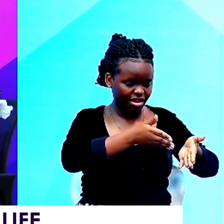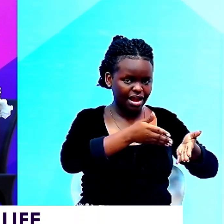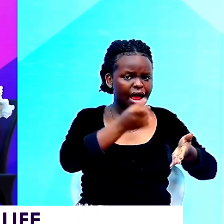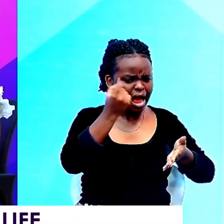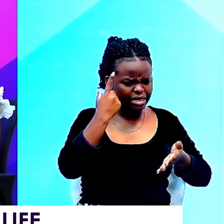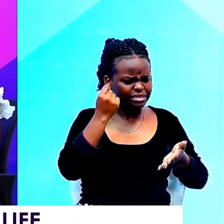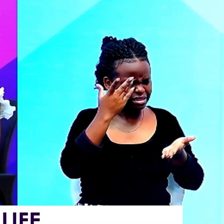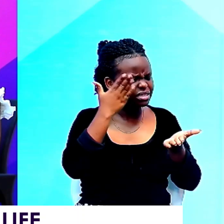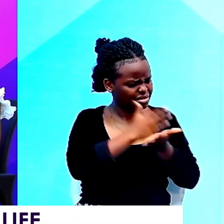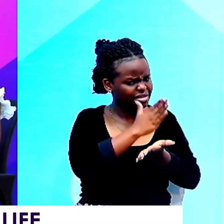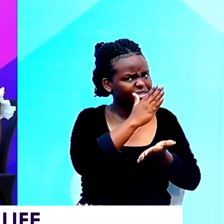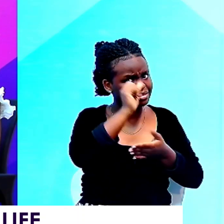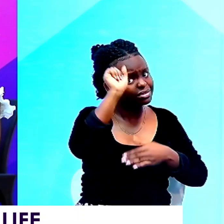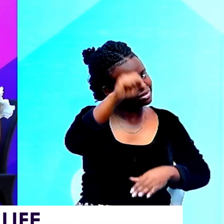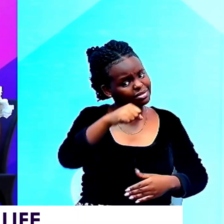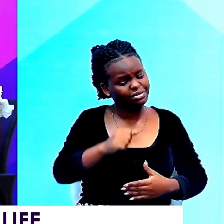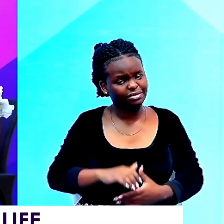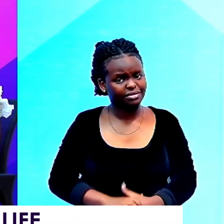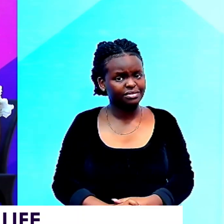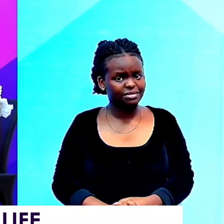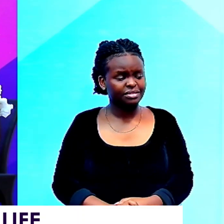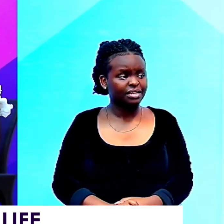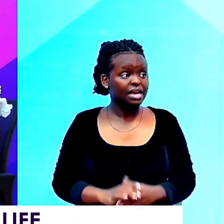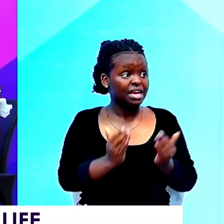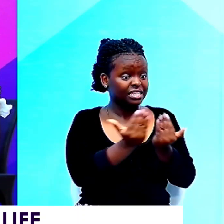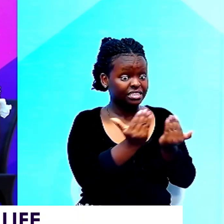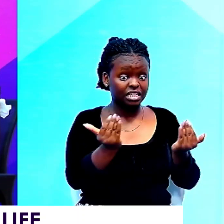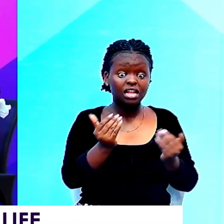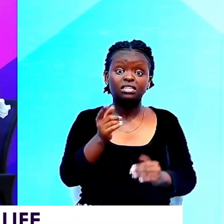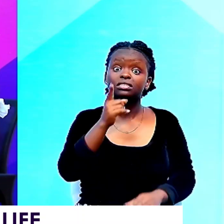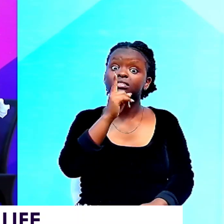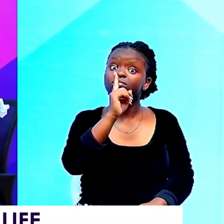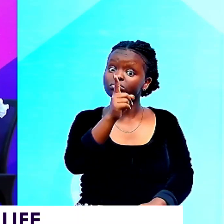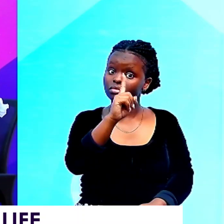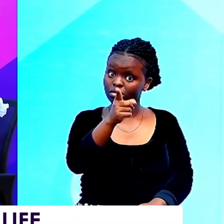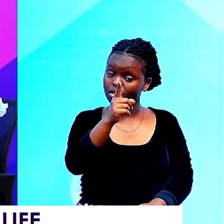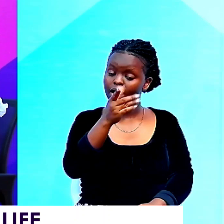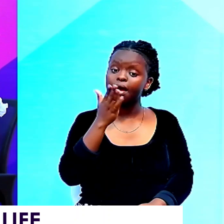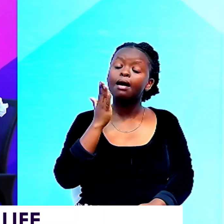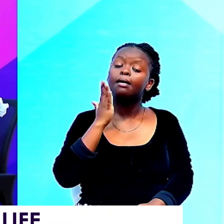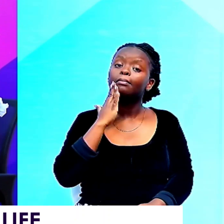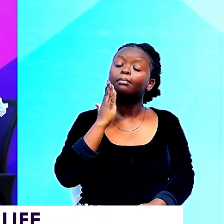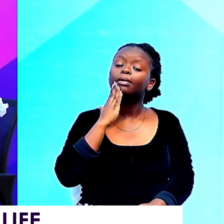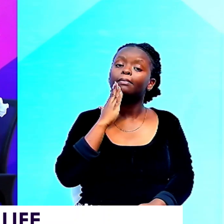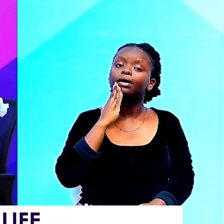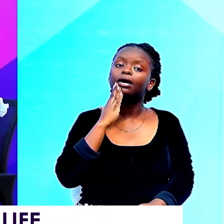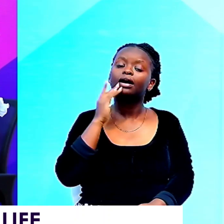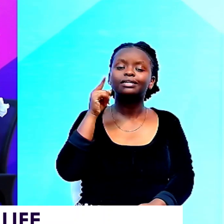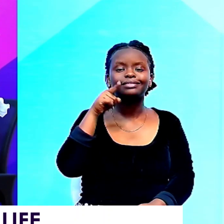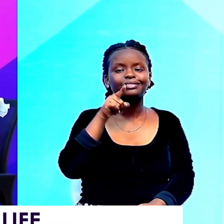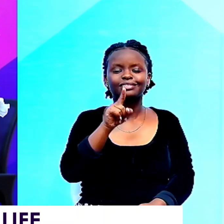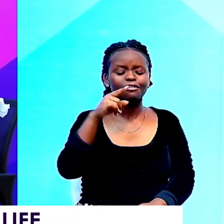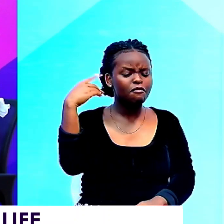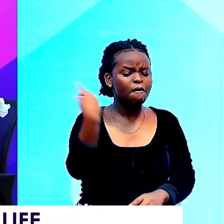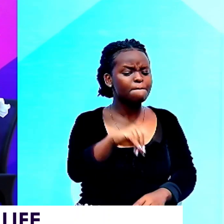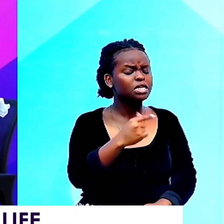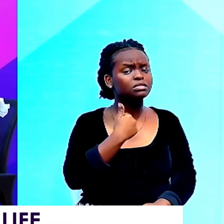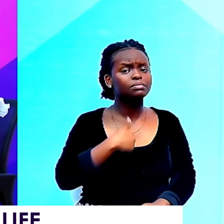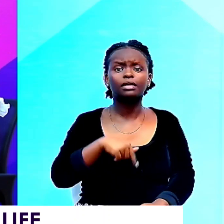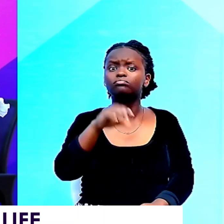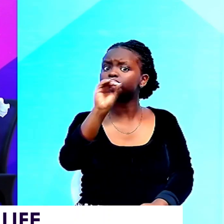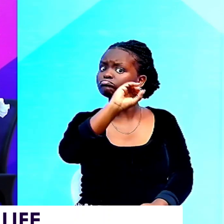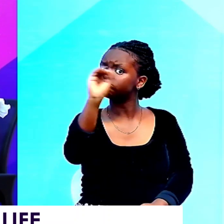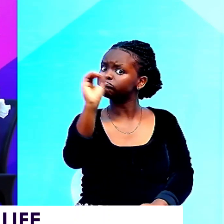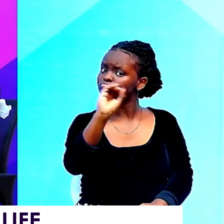rights. yeah, they do. Okay. Mtoto atakusimamisha kwambie, my mama, you are not even supposed to beat me.